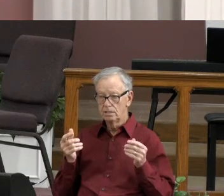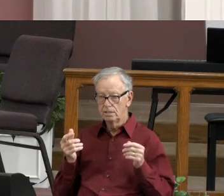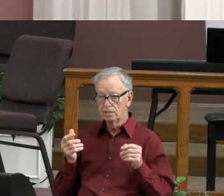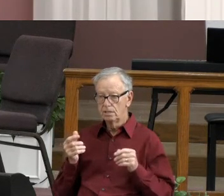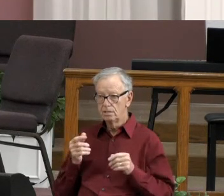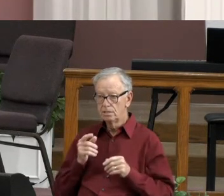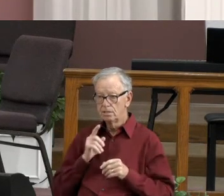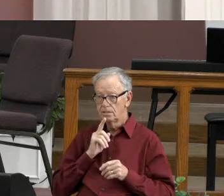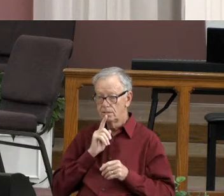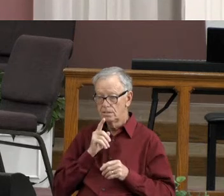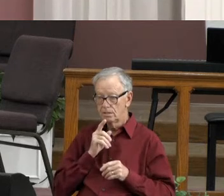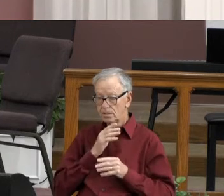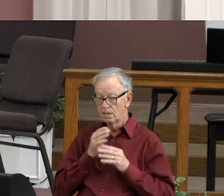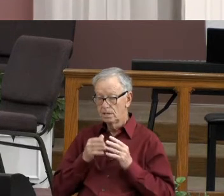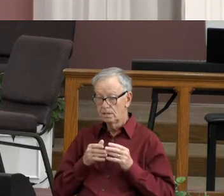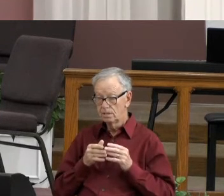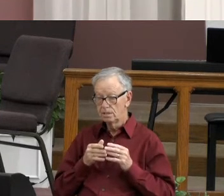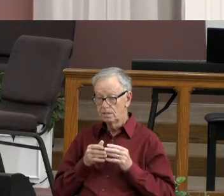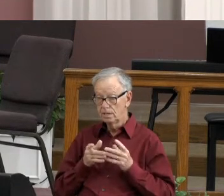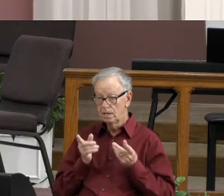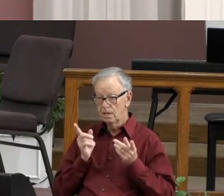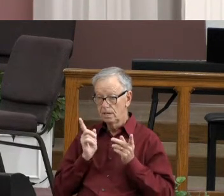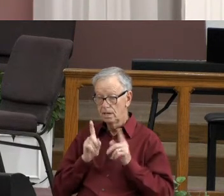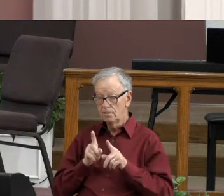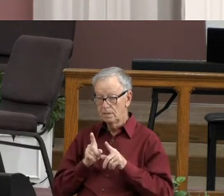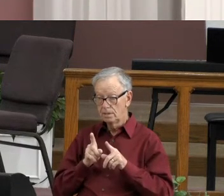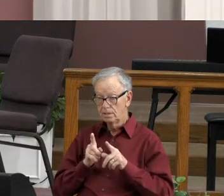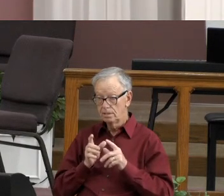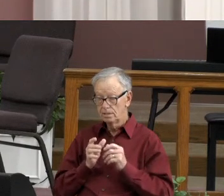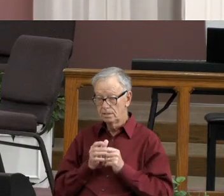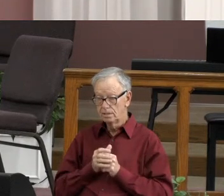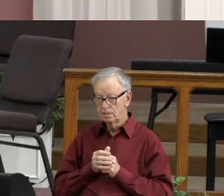So, the end result.